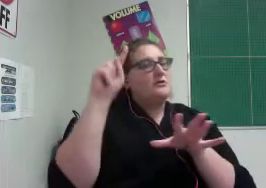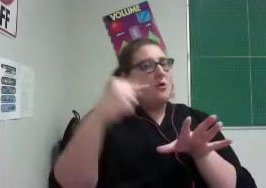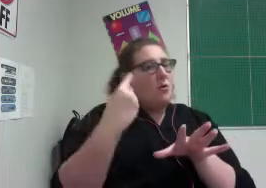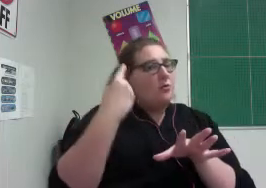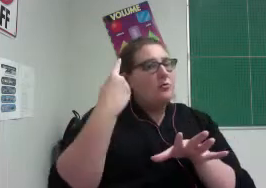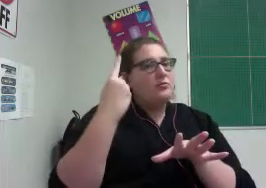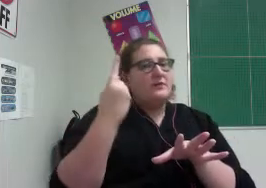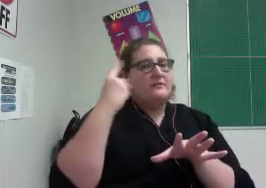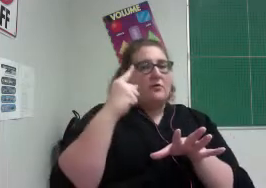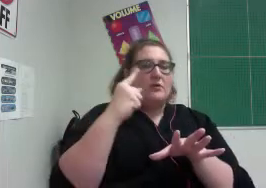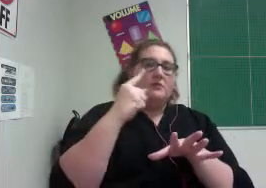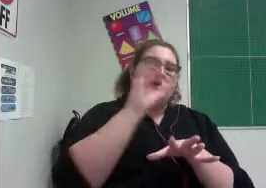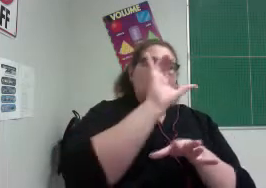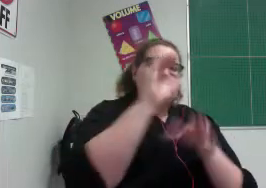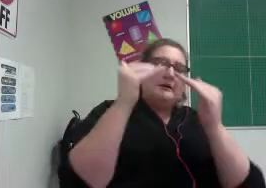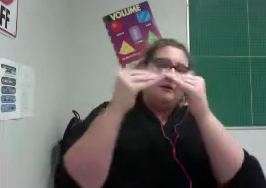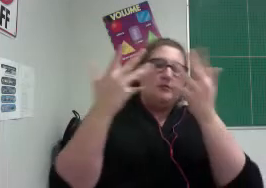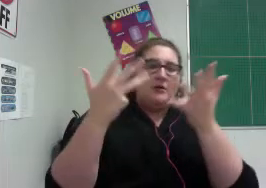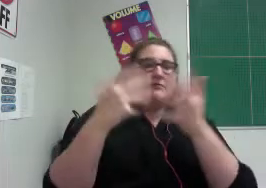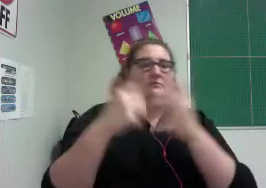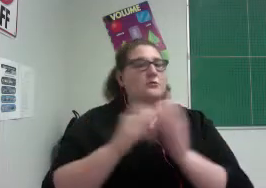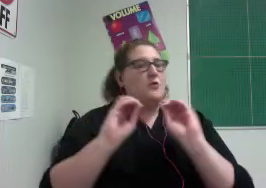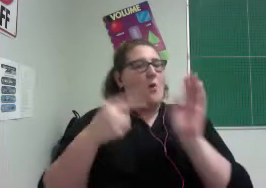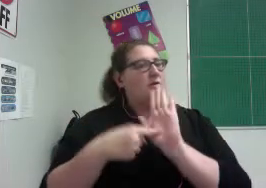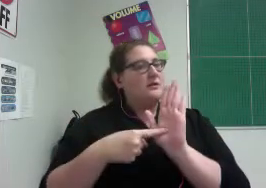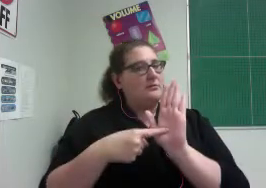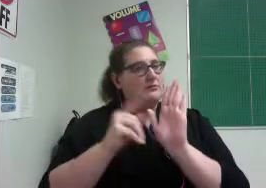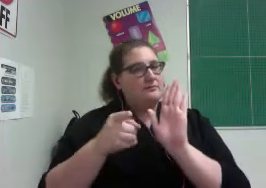only formulas and definitions, no examples.